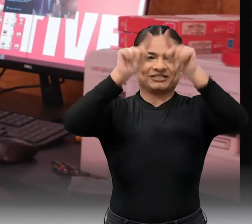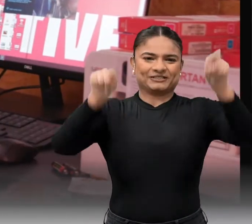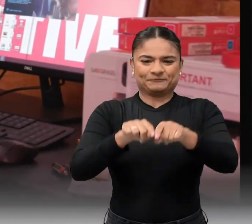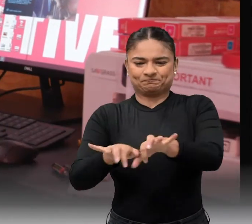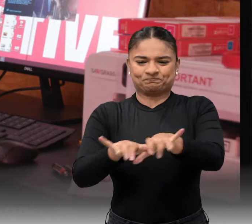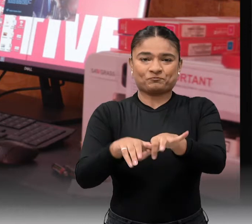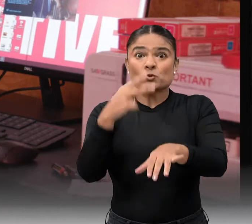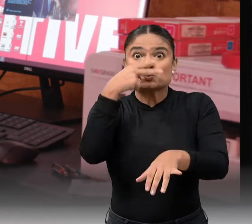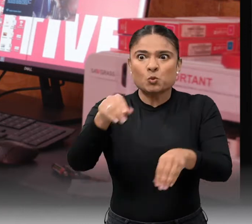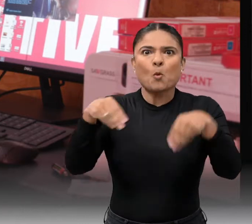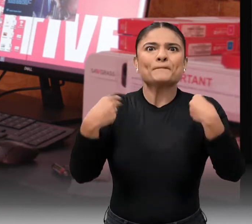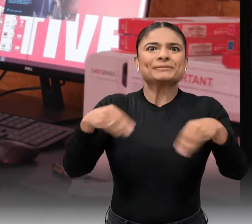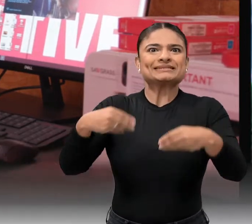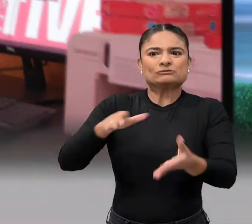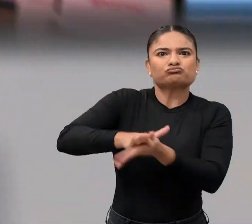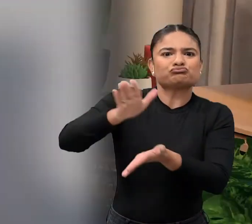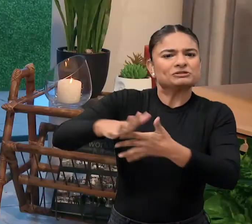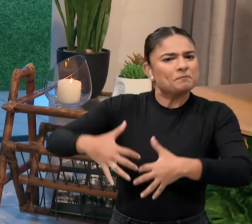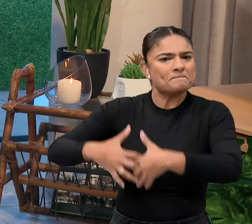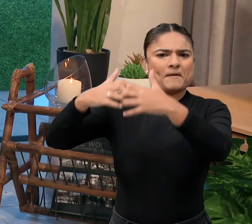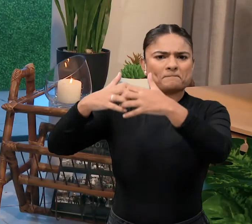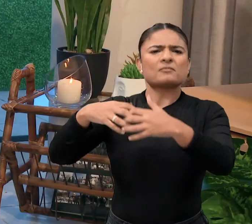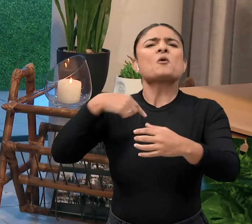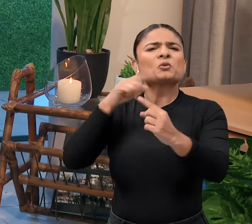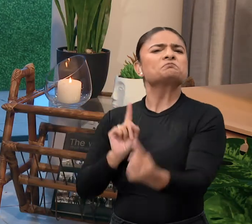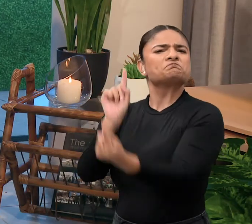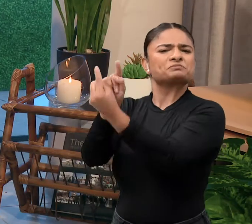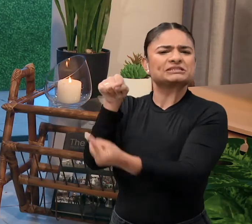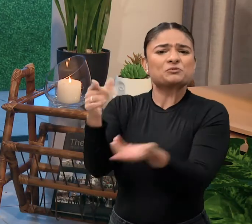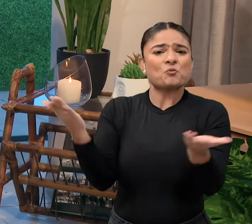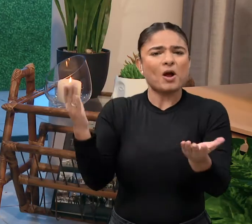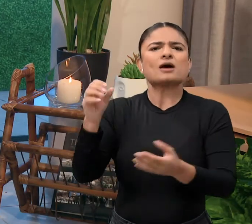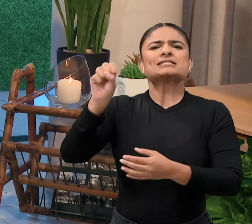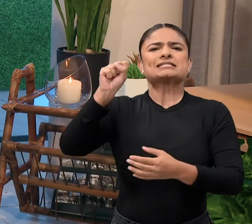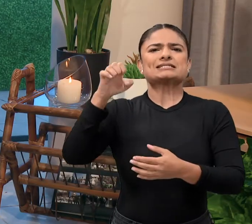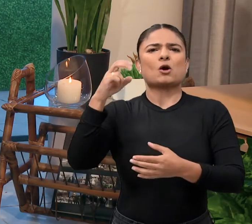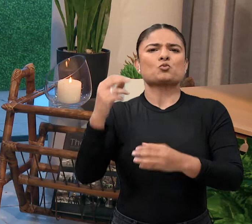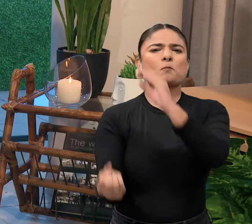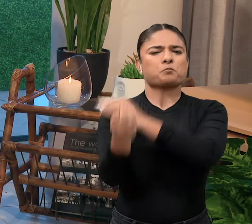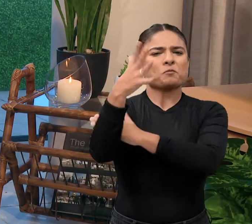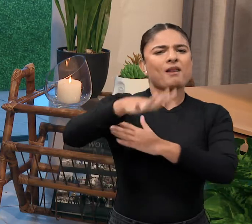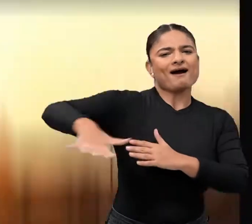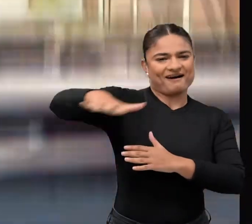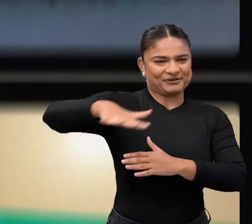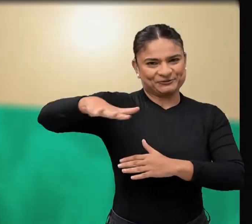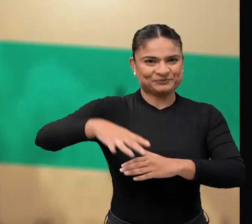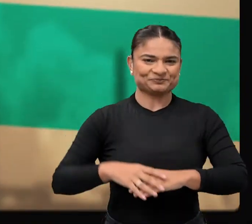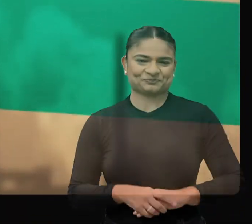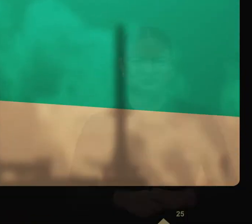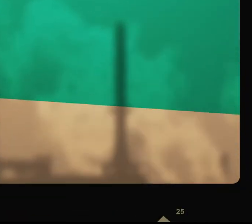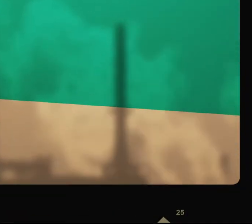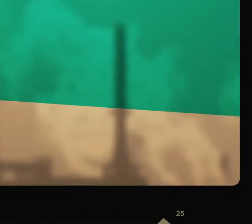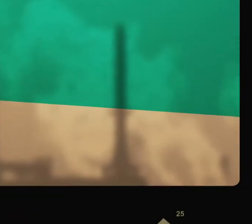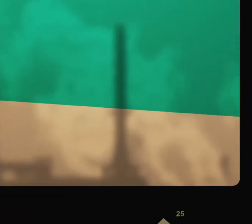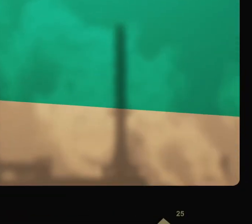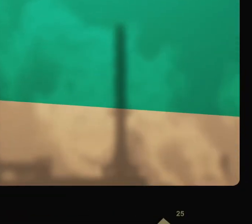that saw him opening his printing business. Ons het hom gaan opsoek in Ep10 net buitekant Secunda.